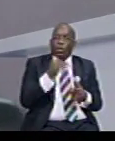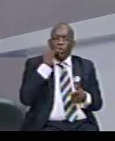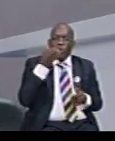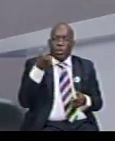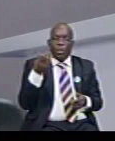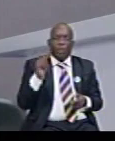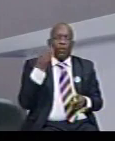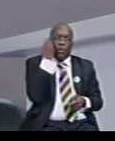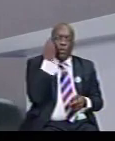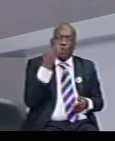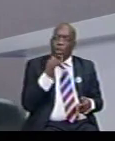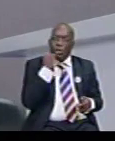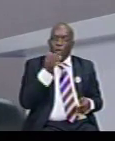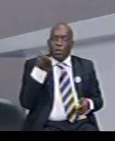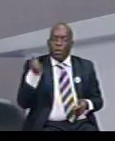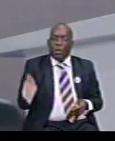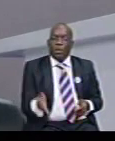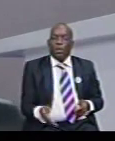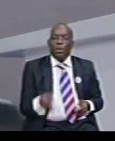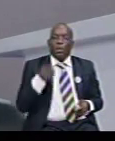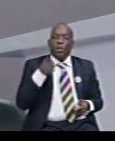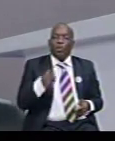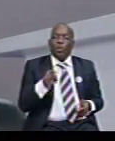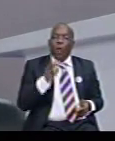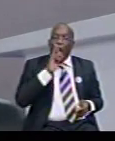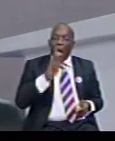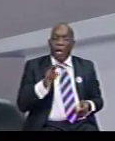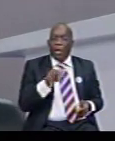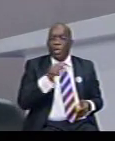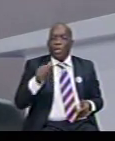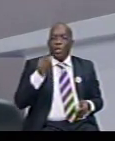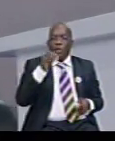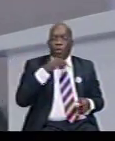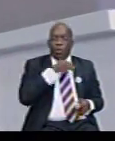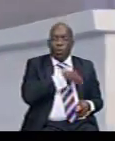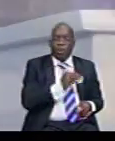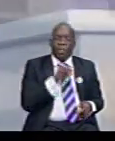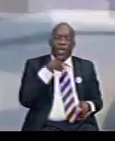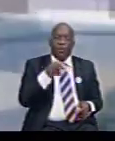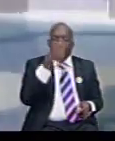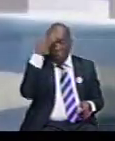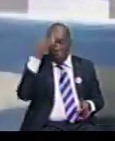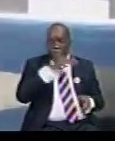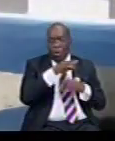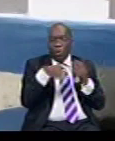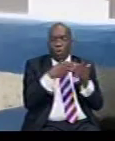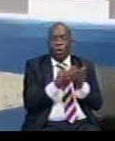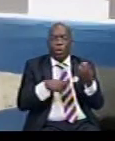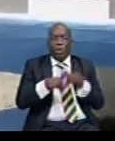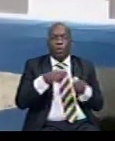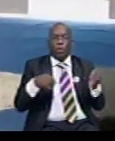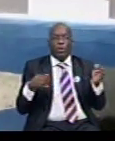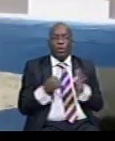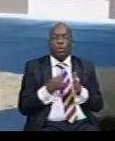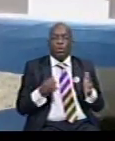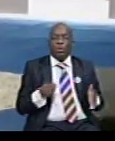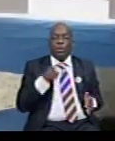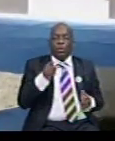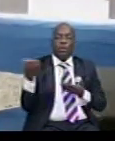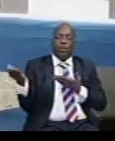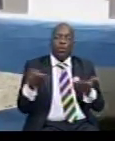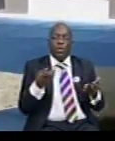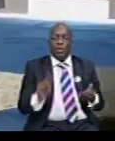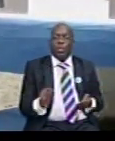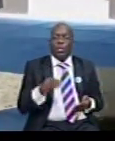there. And you also, you know all about it. And then you bring the man, and then he's